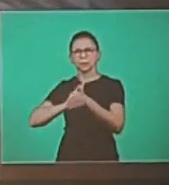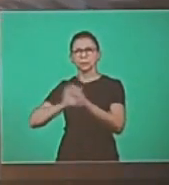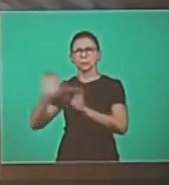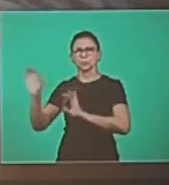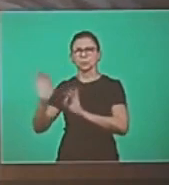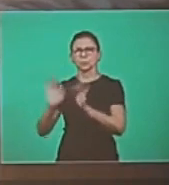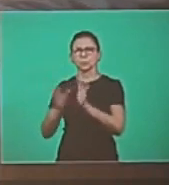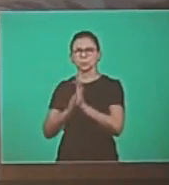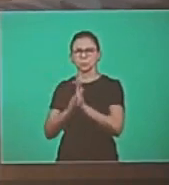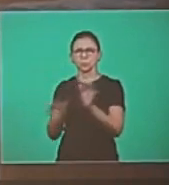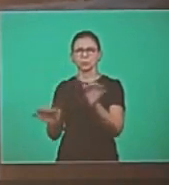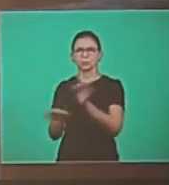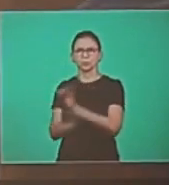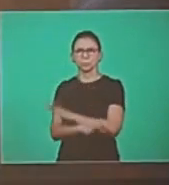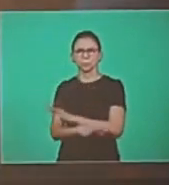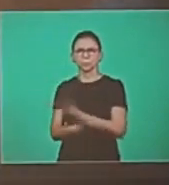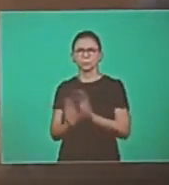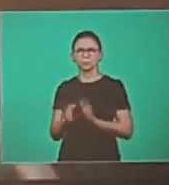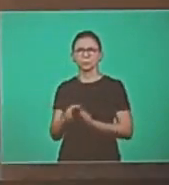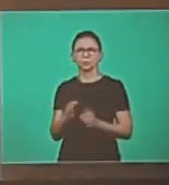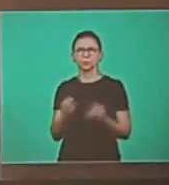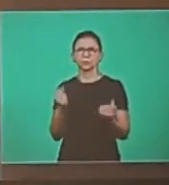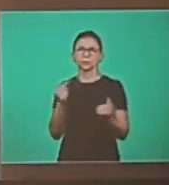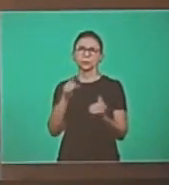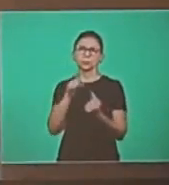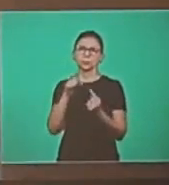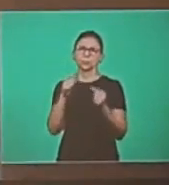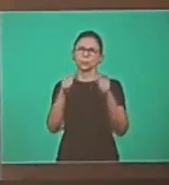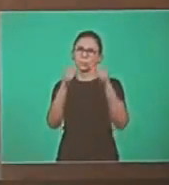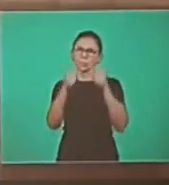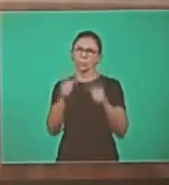already has a project from eternity.